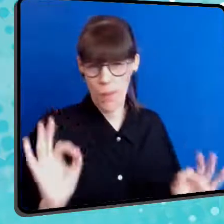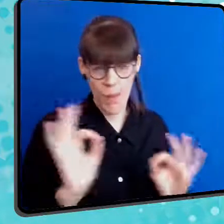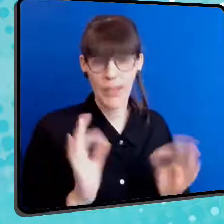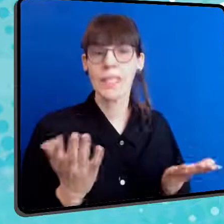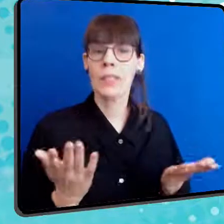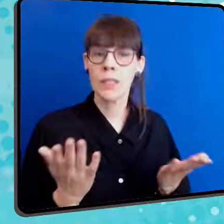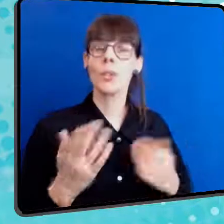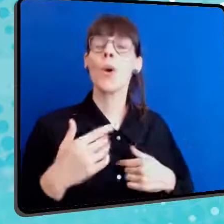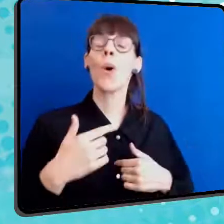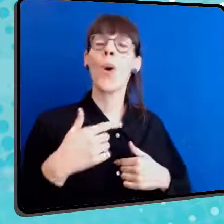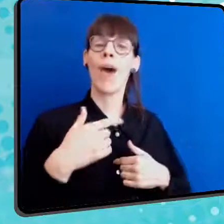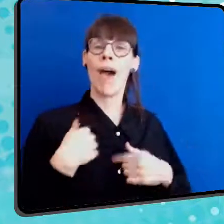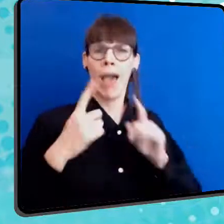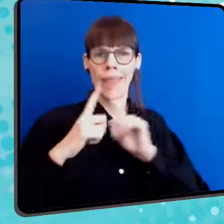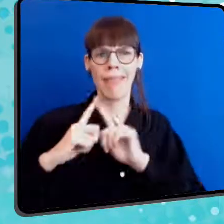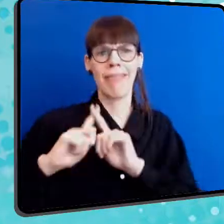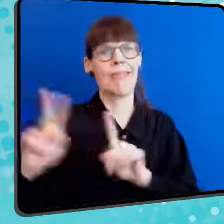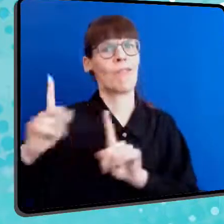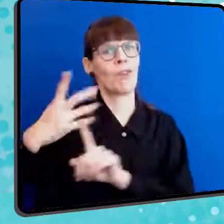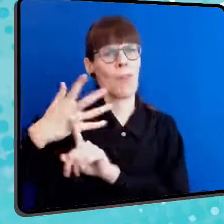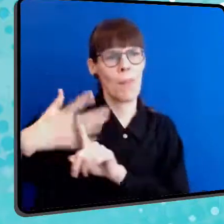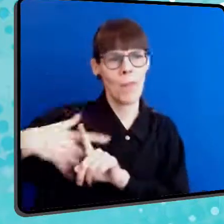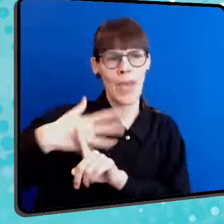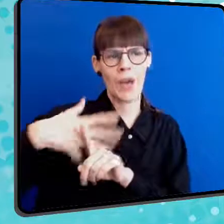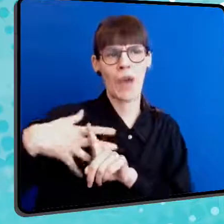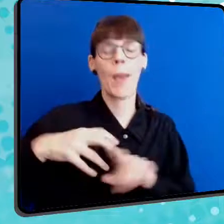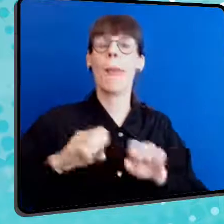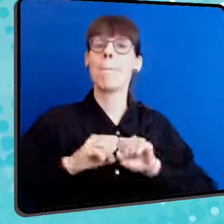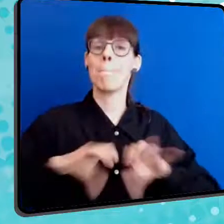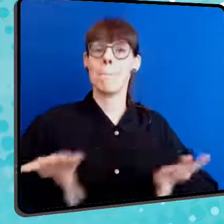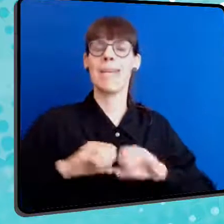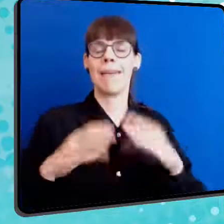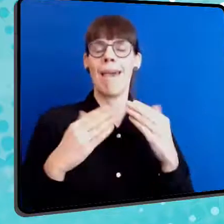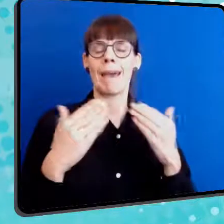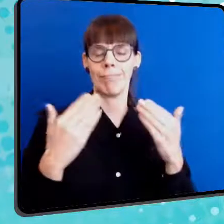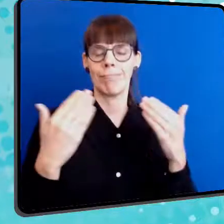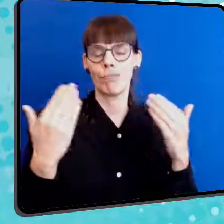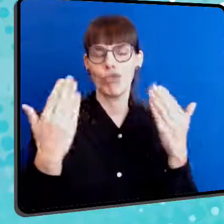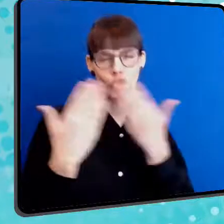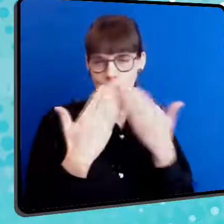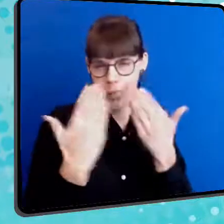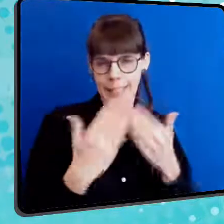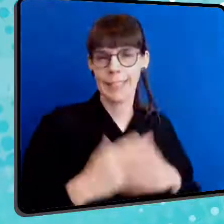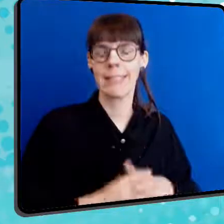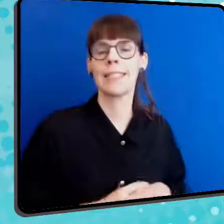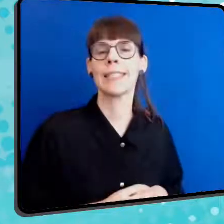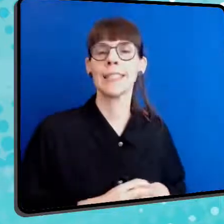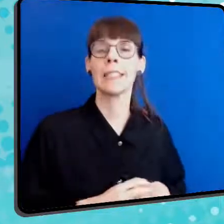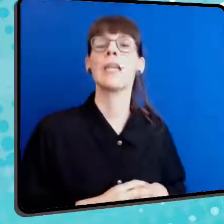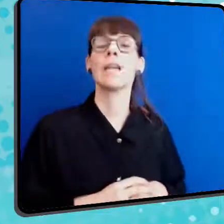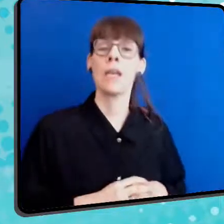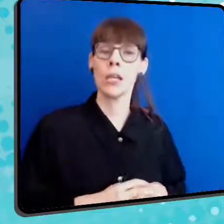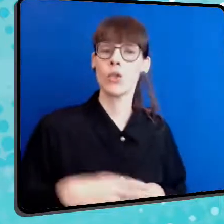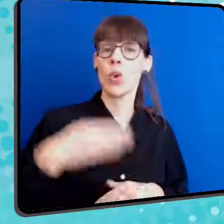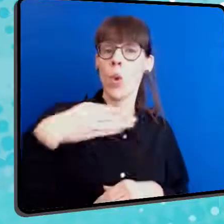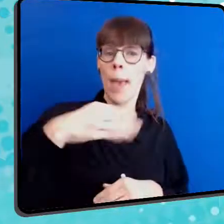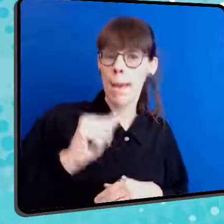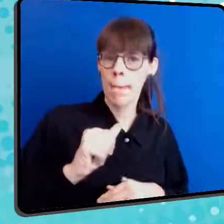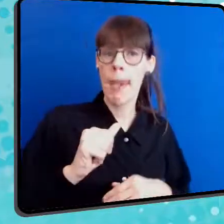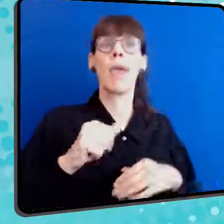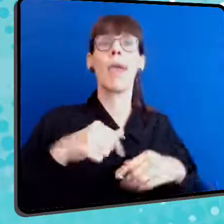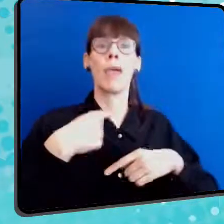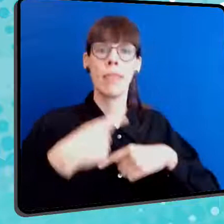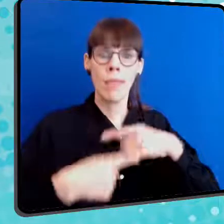my undergraduate. No way. Yeah, I've since done masters and stuff in machine learning to further increase what I